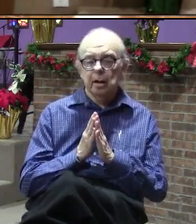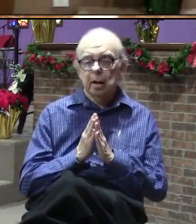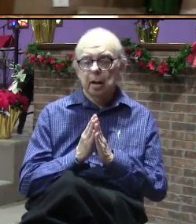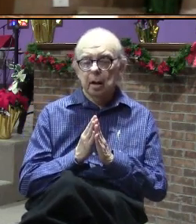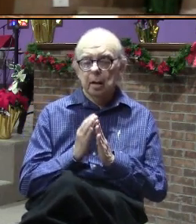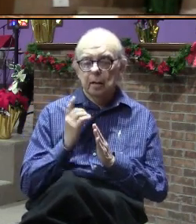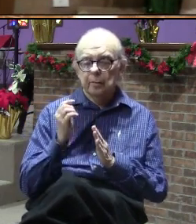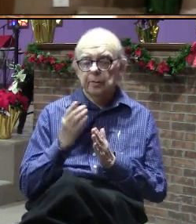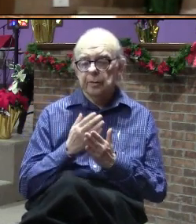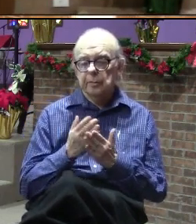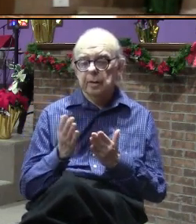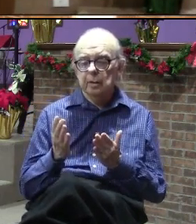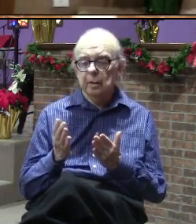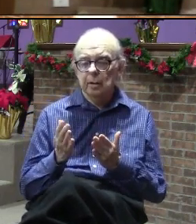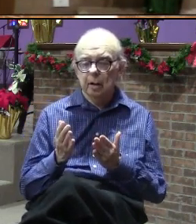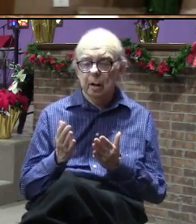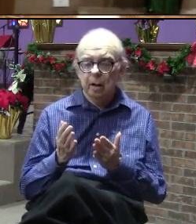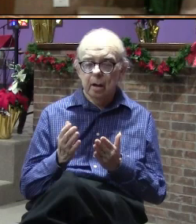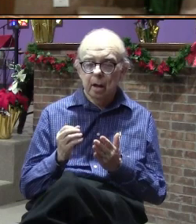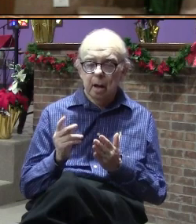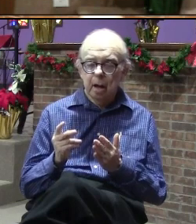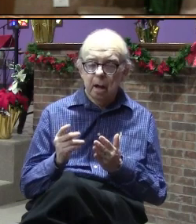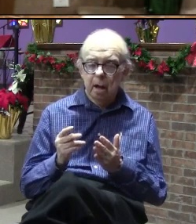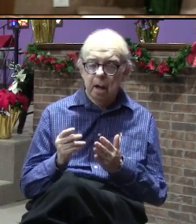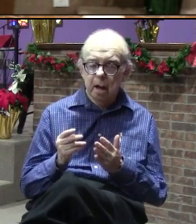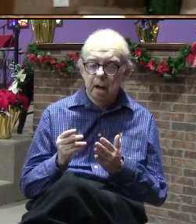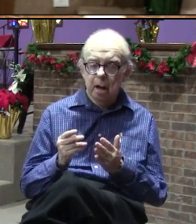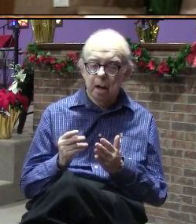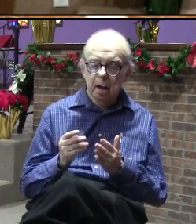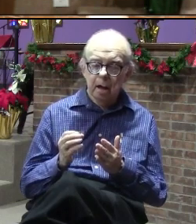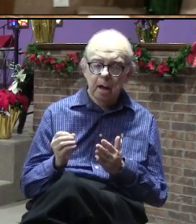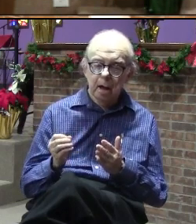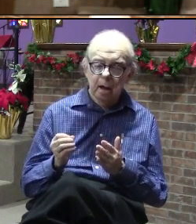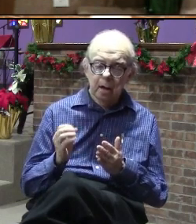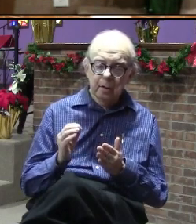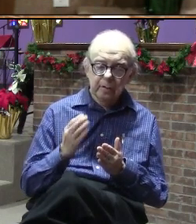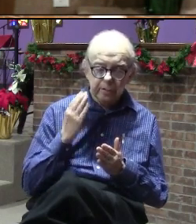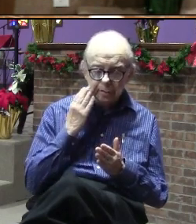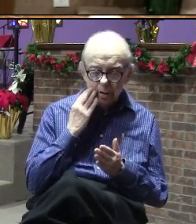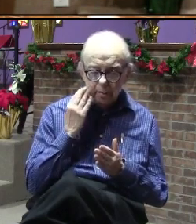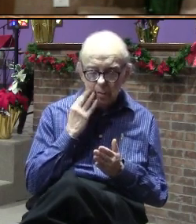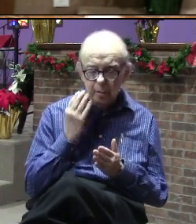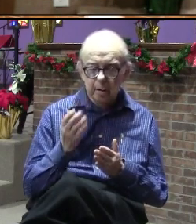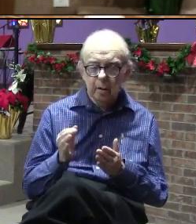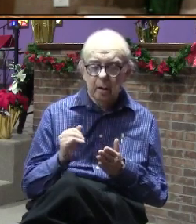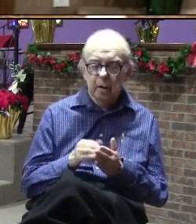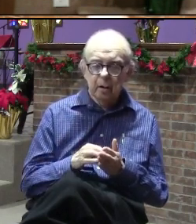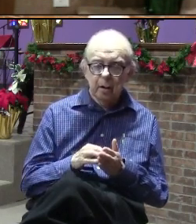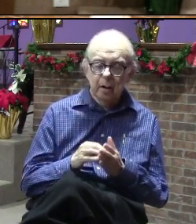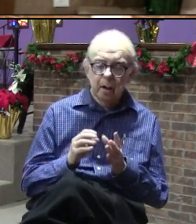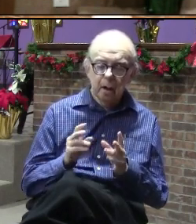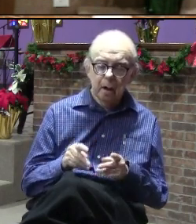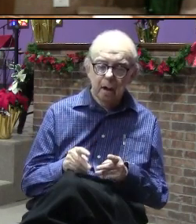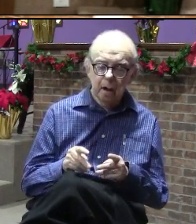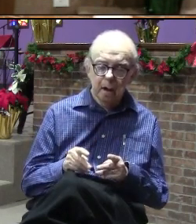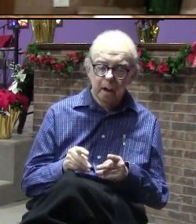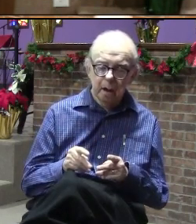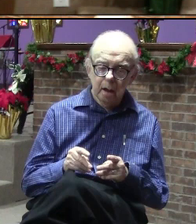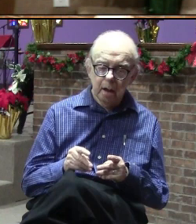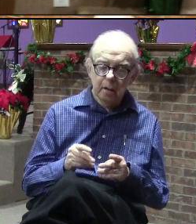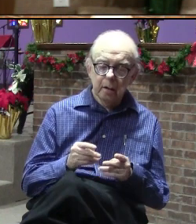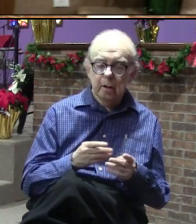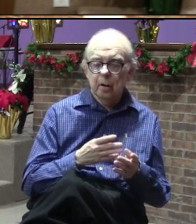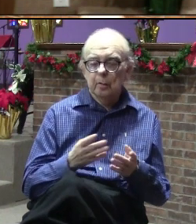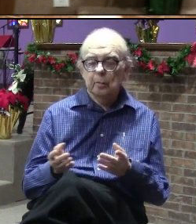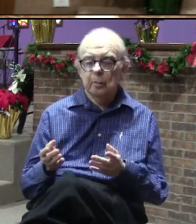You've asked for something, okay? And so you know that that person has bought that